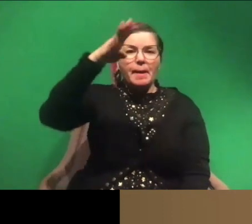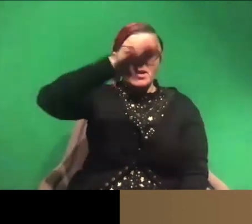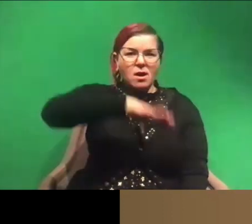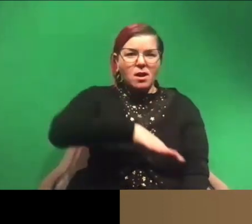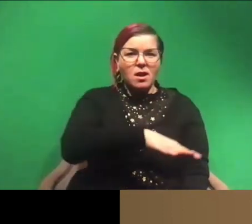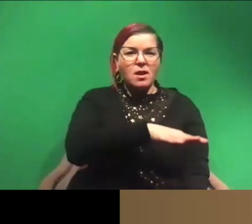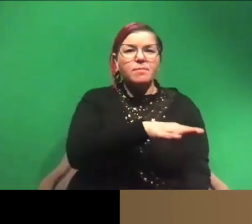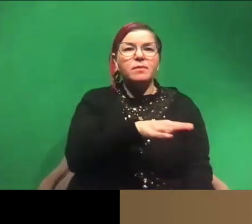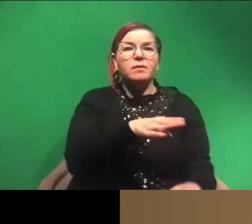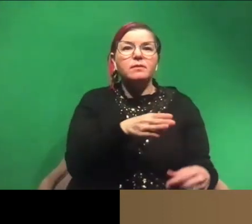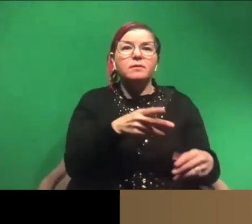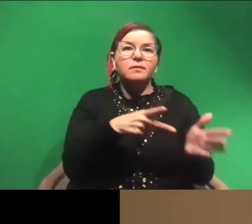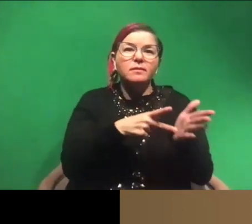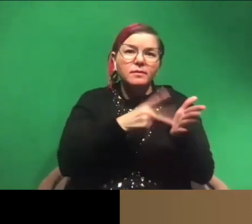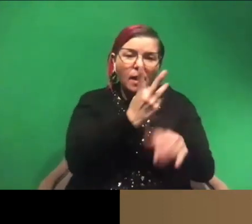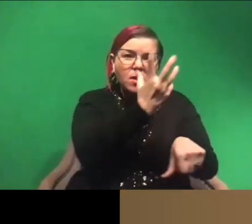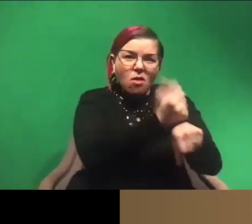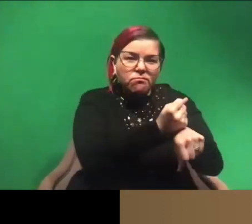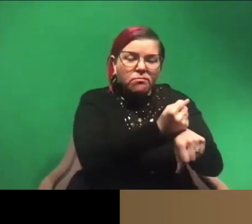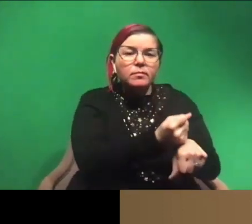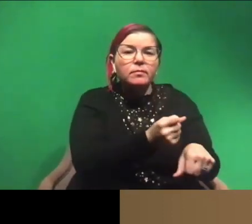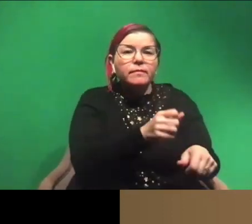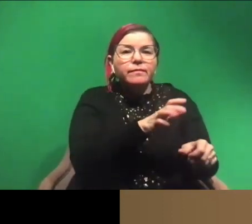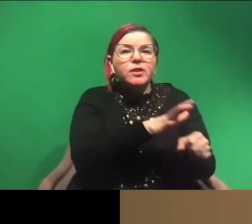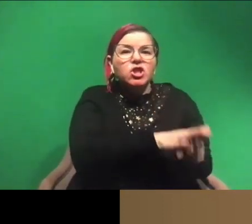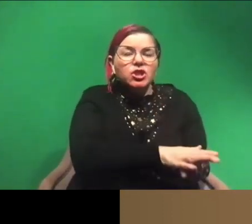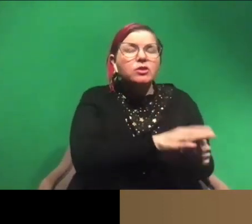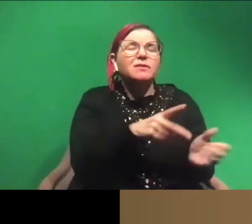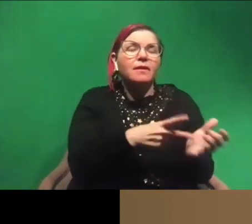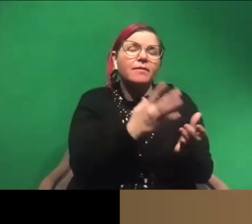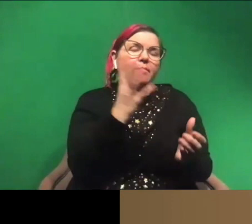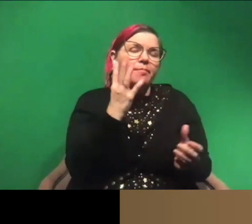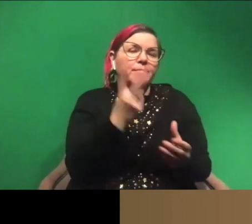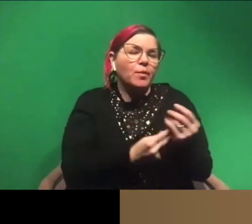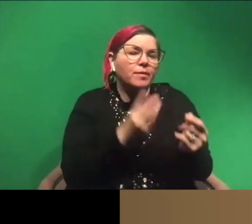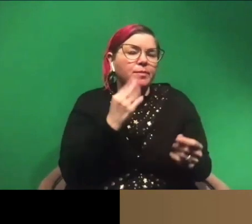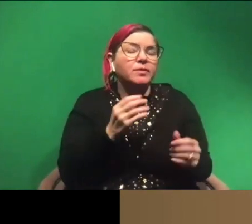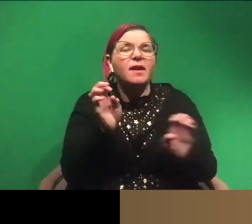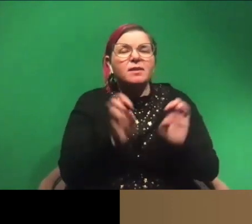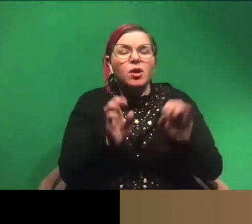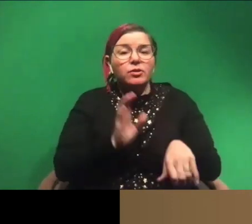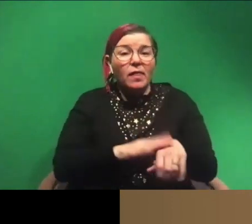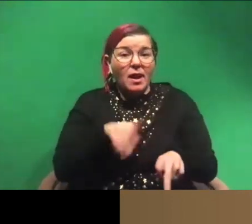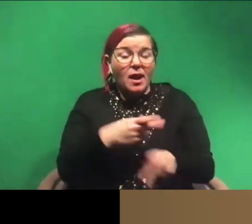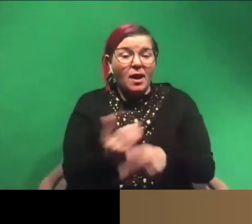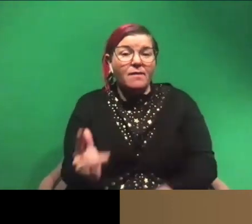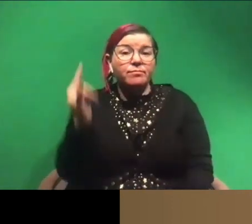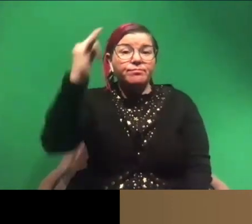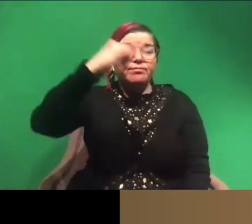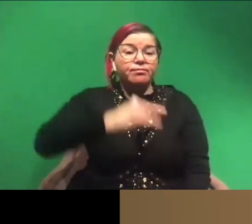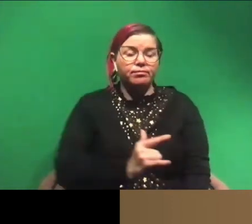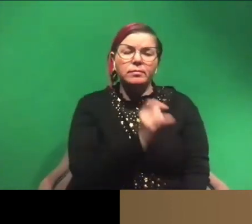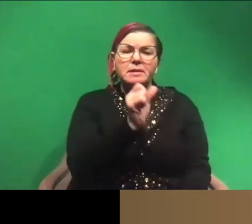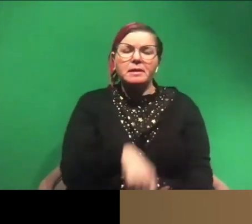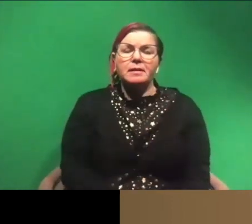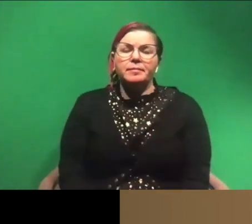actually experience 2 times gravity. So you can kind of do both. So you can do experiments on these types of flights. And aside